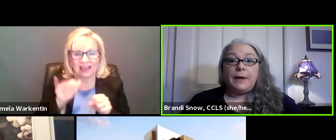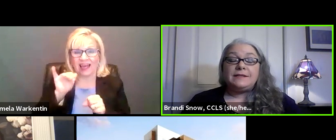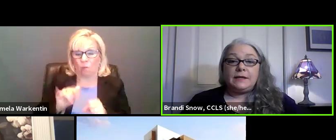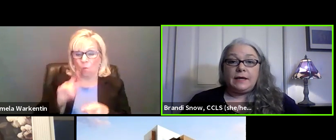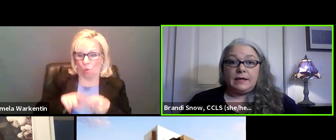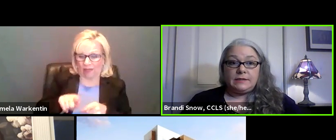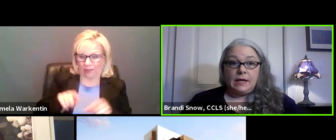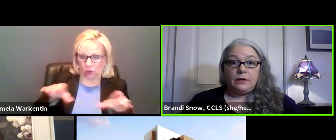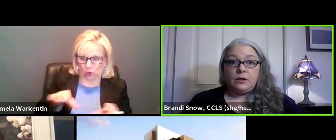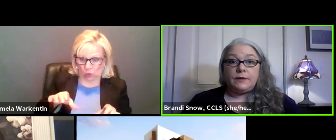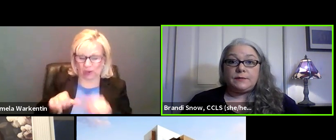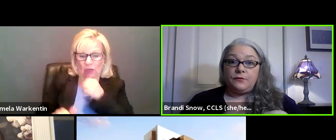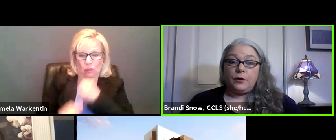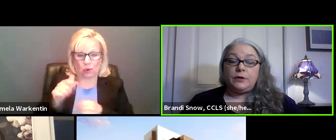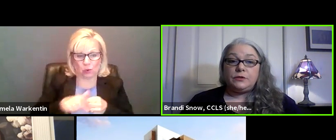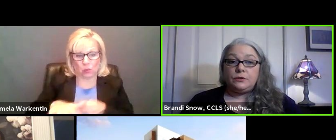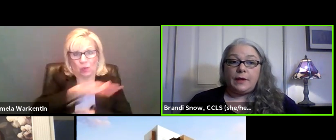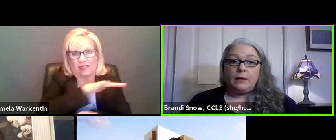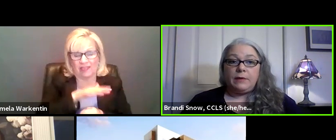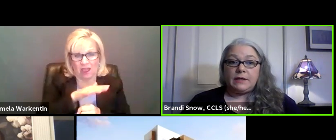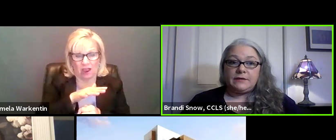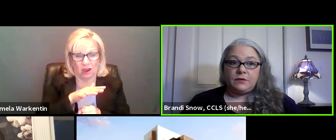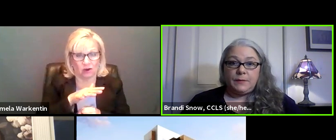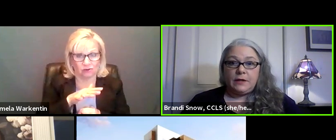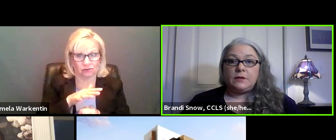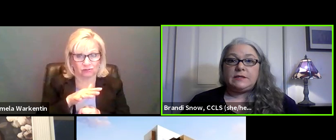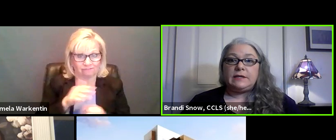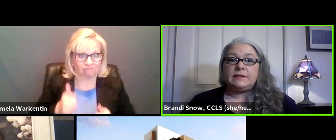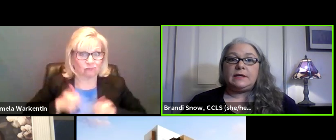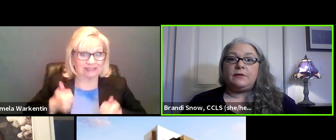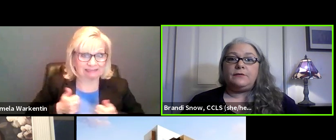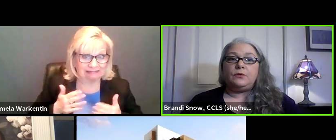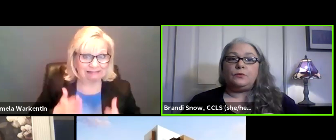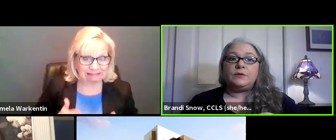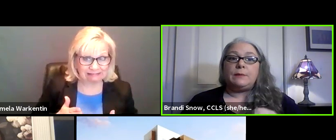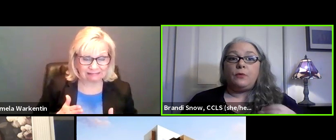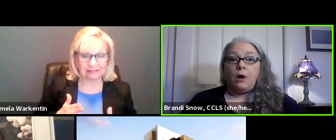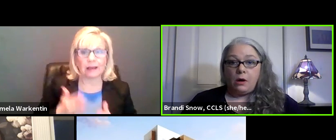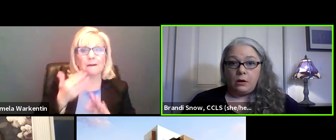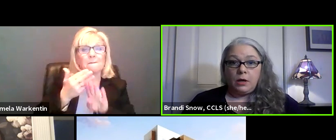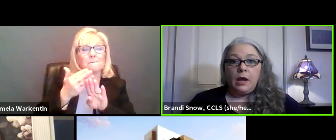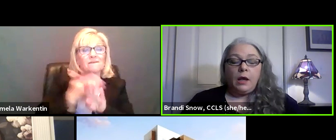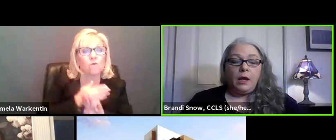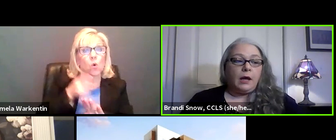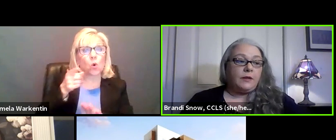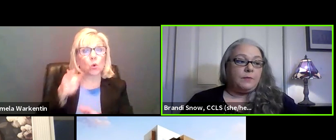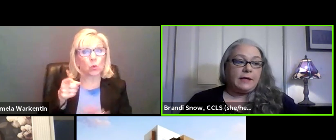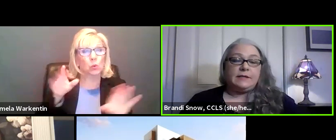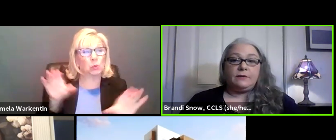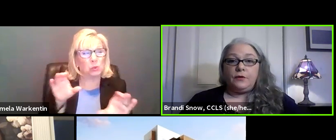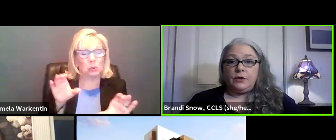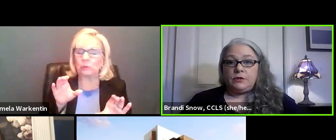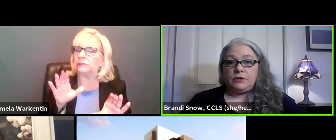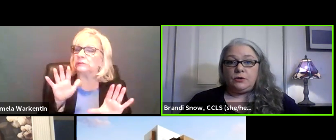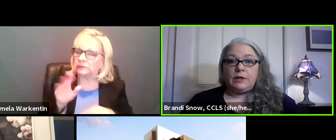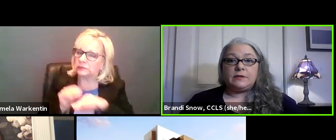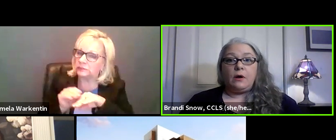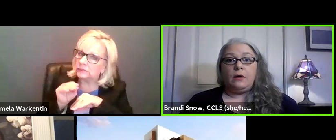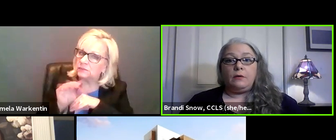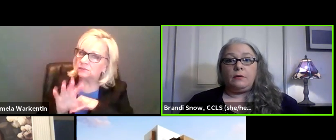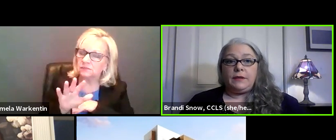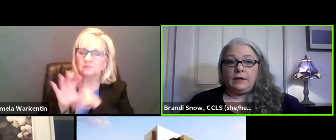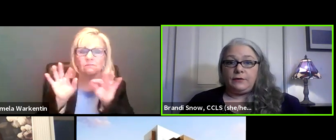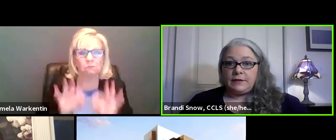But the best thing I can tell you is before you do that, because of those penalties, if you step wrong, the best thing for you to do